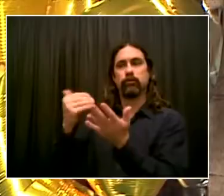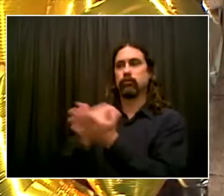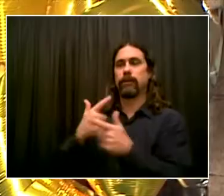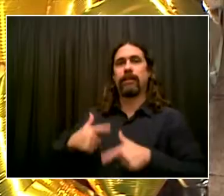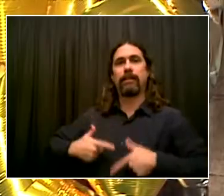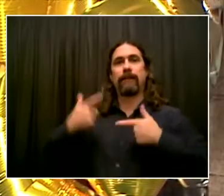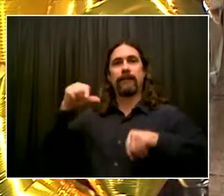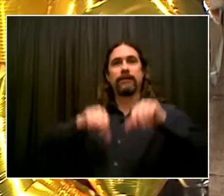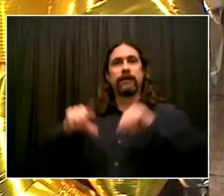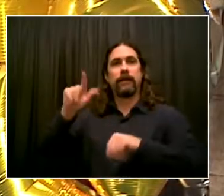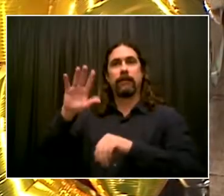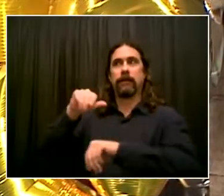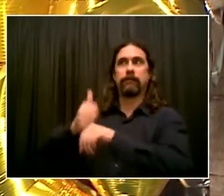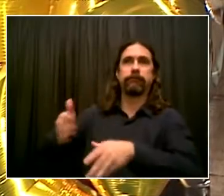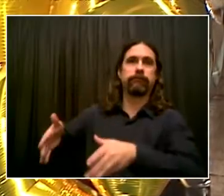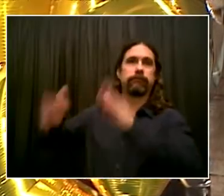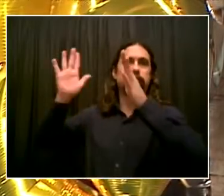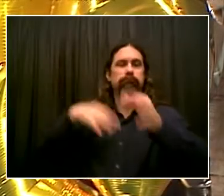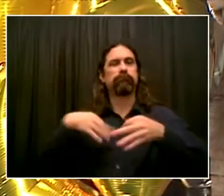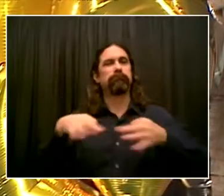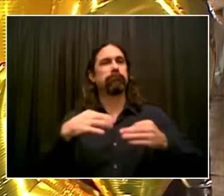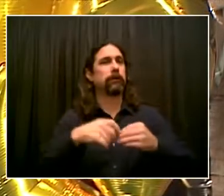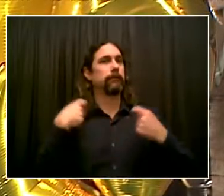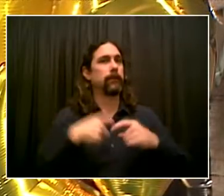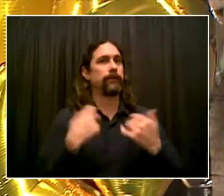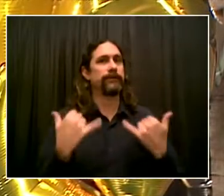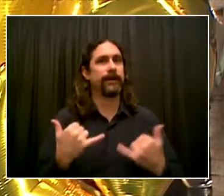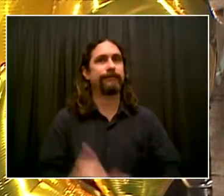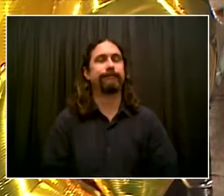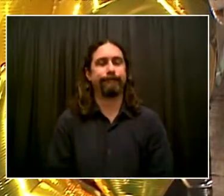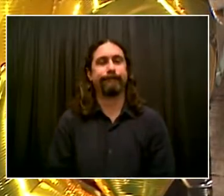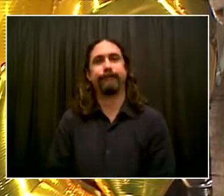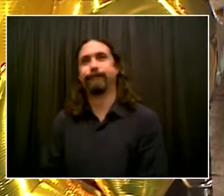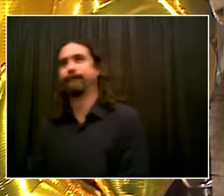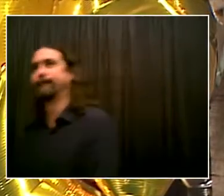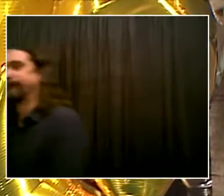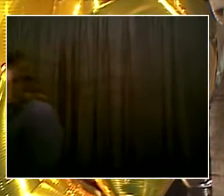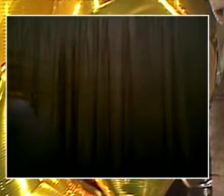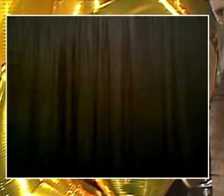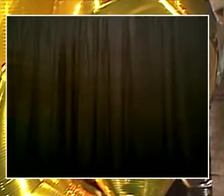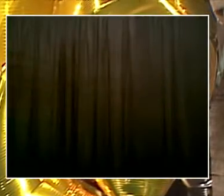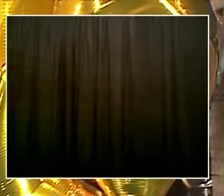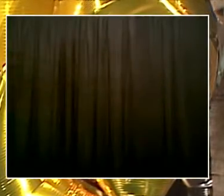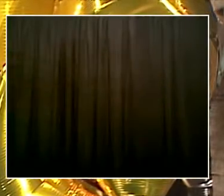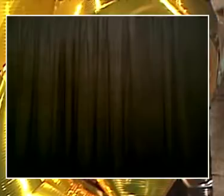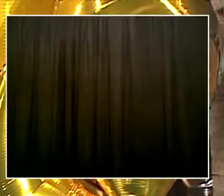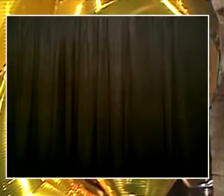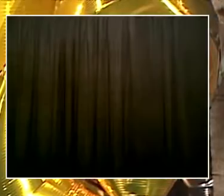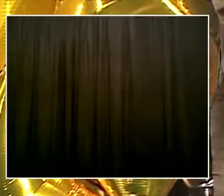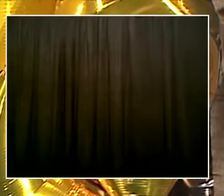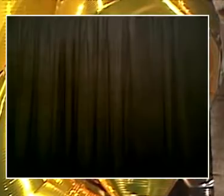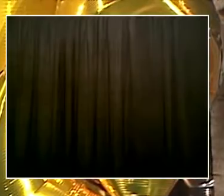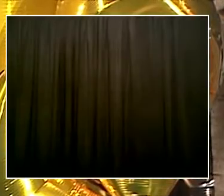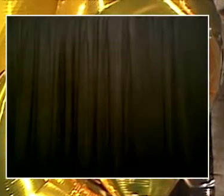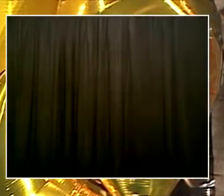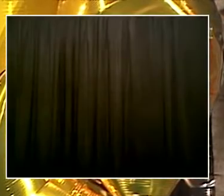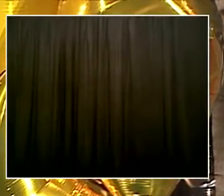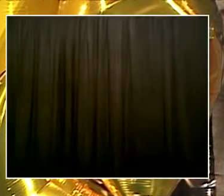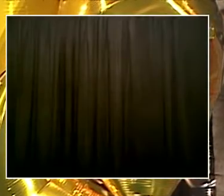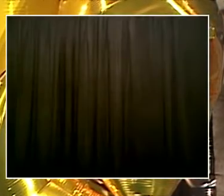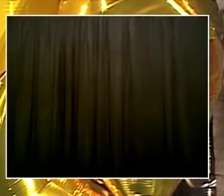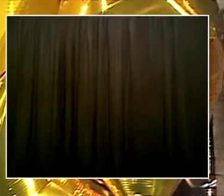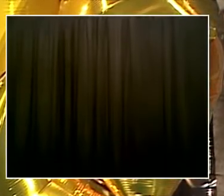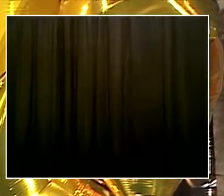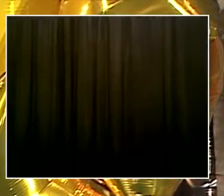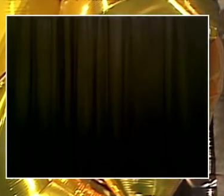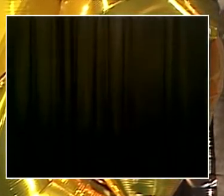El Consejo de la Ciudad votó para aprobar grandes cambios al New York Blood Center. Este